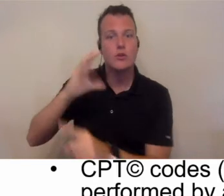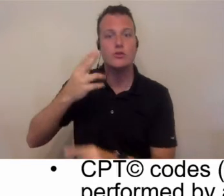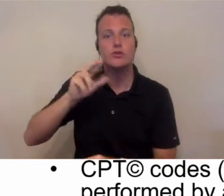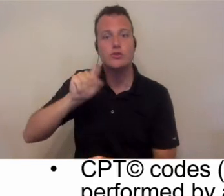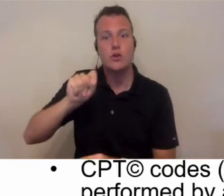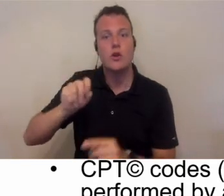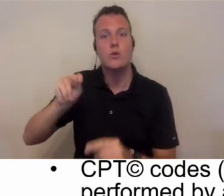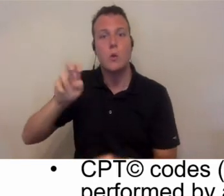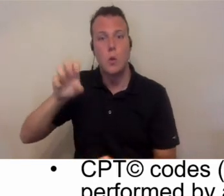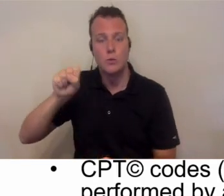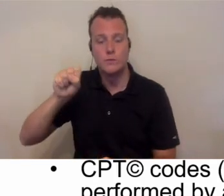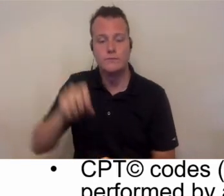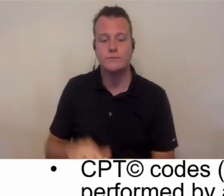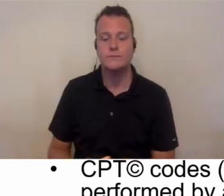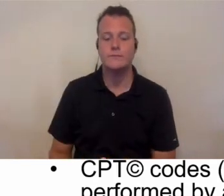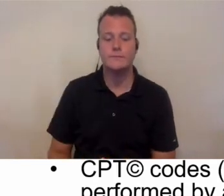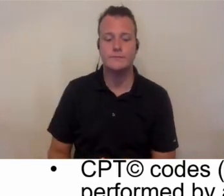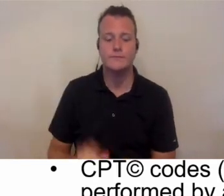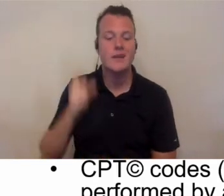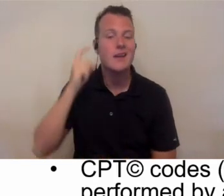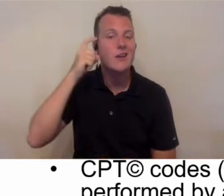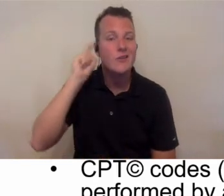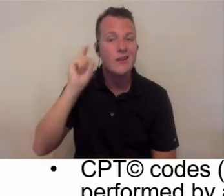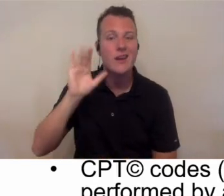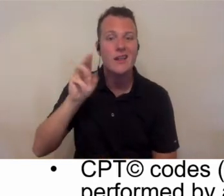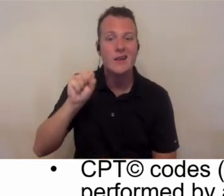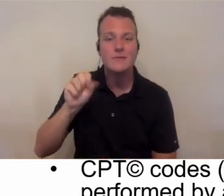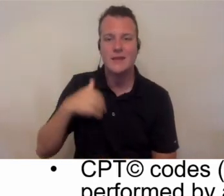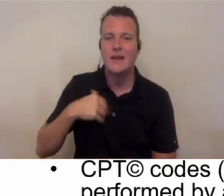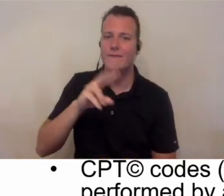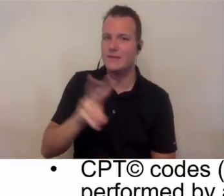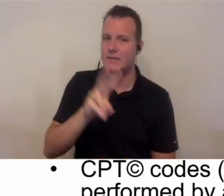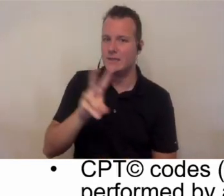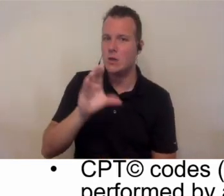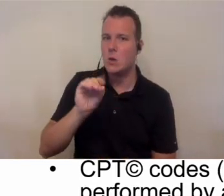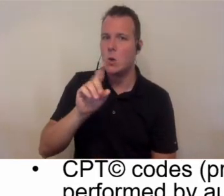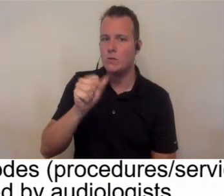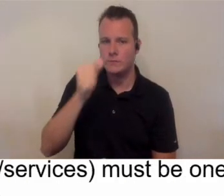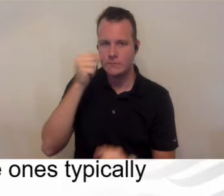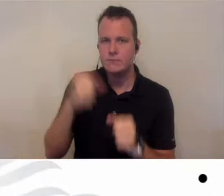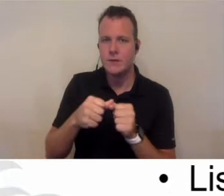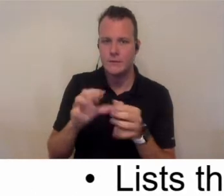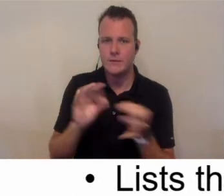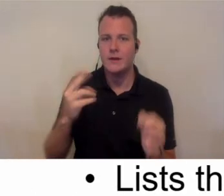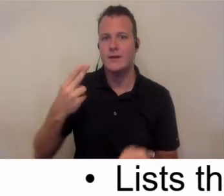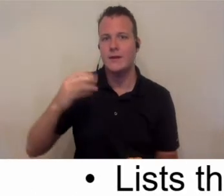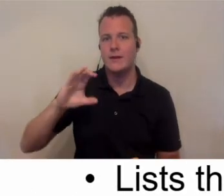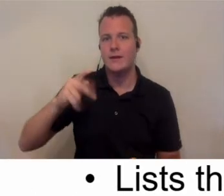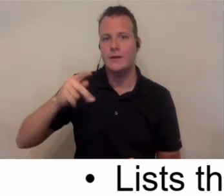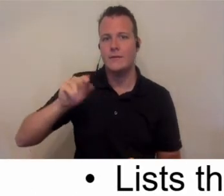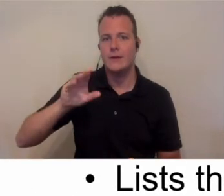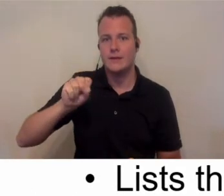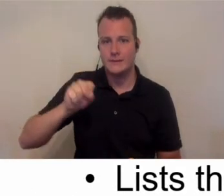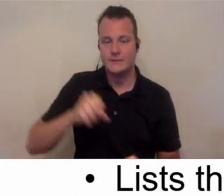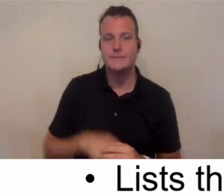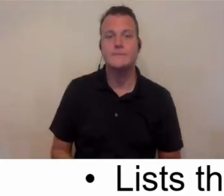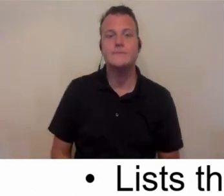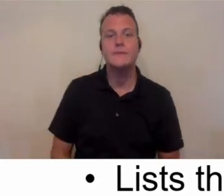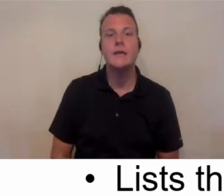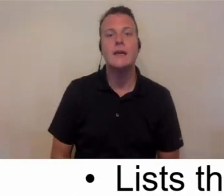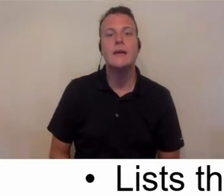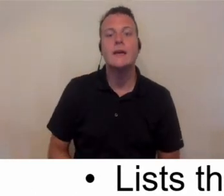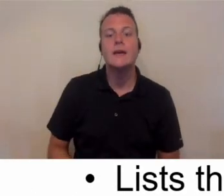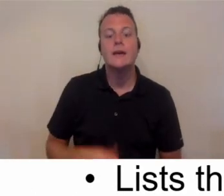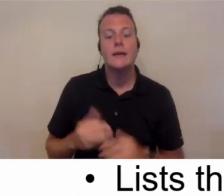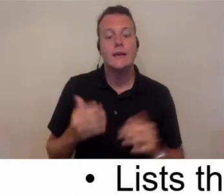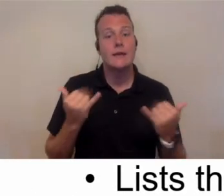will predominantly be the V codes that I mentioned earlier, the HCPCS codes. So I'm going to go